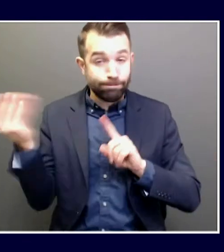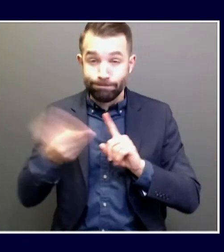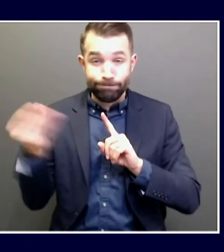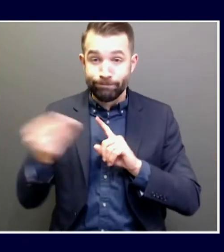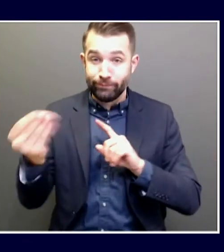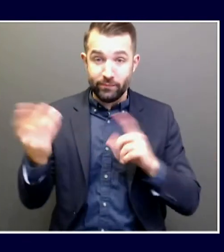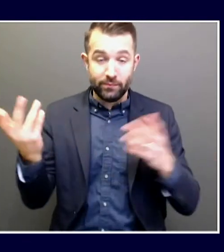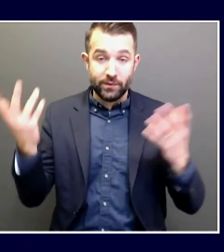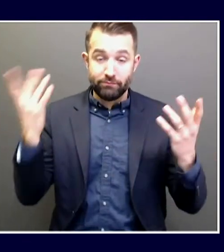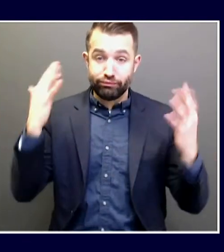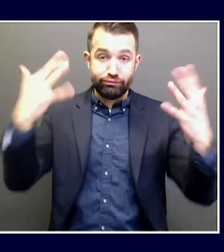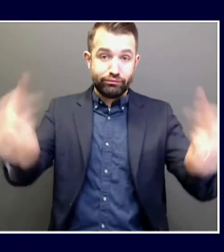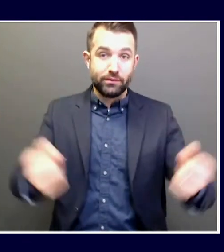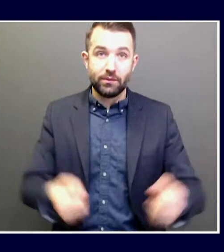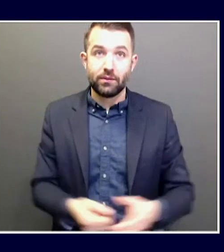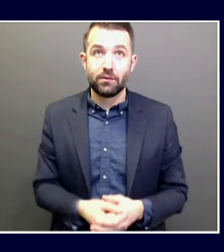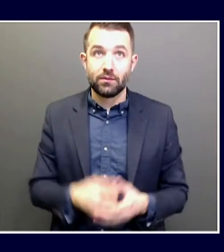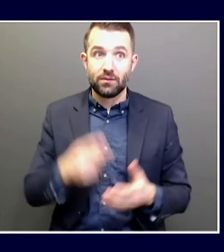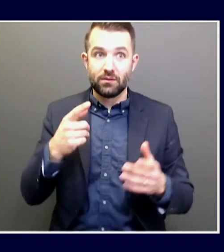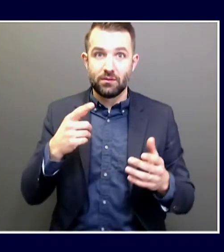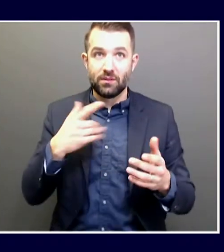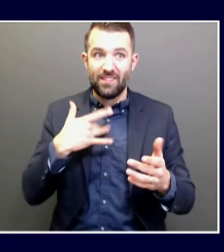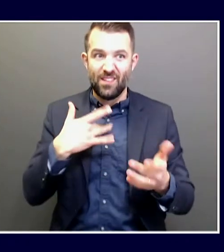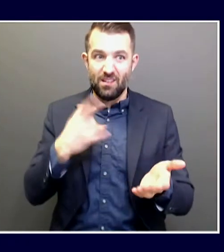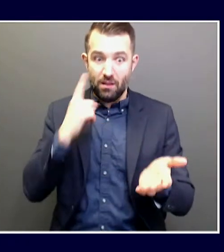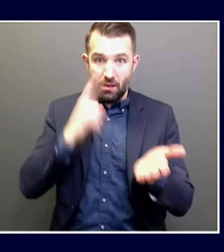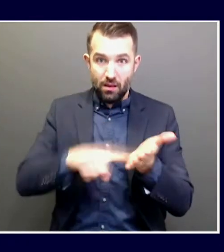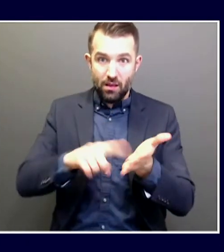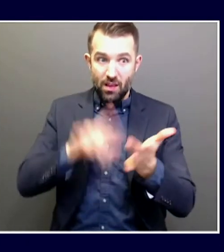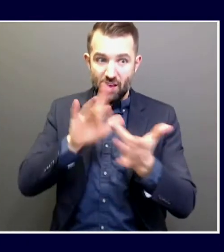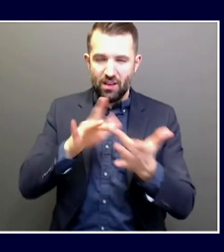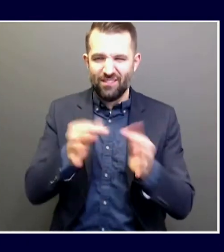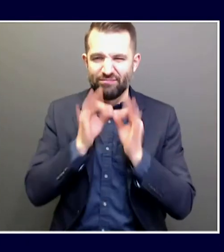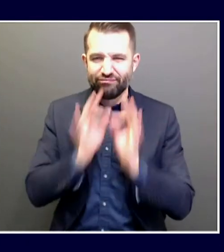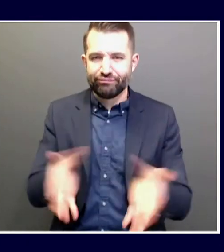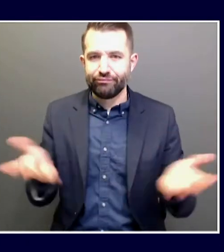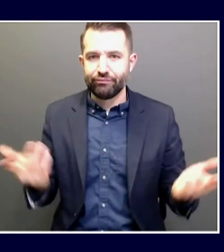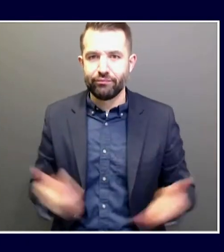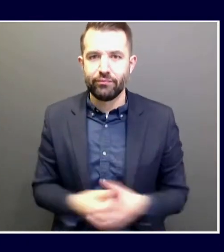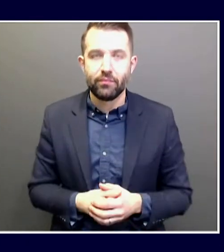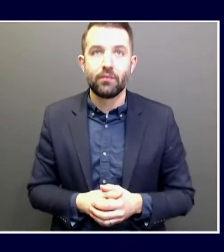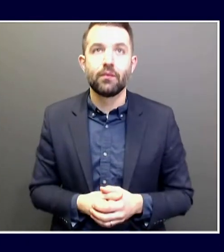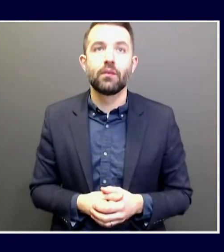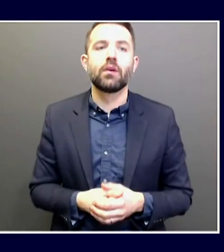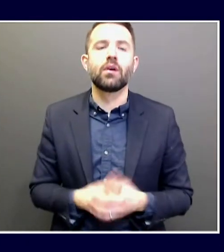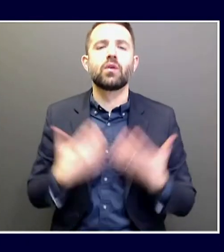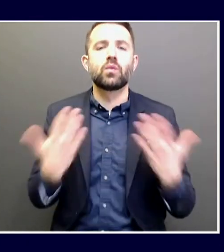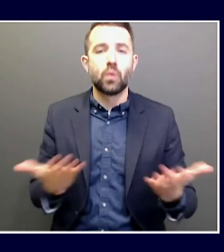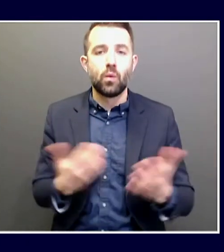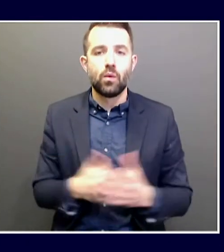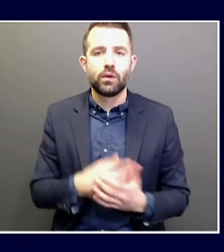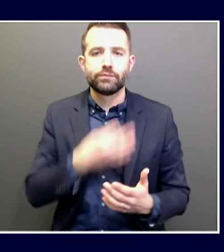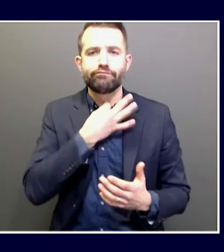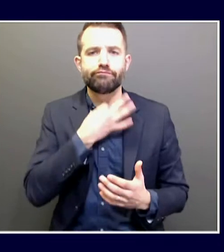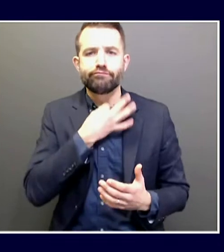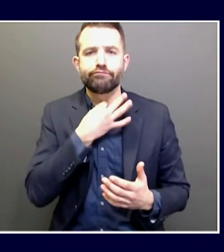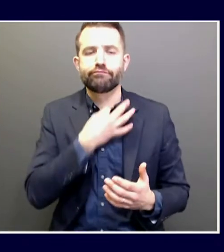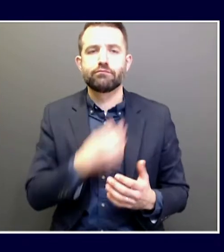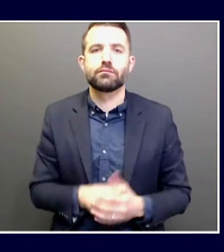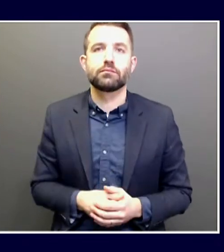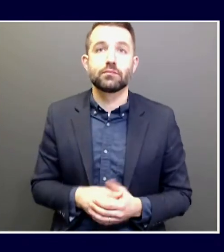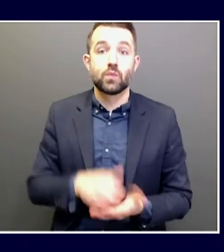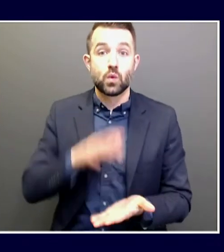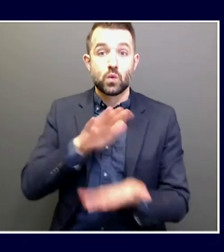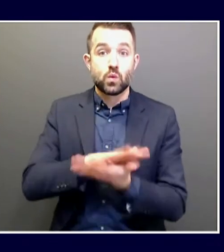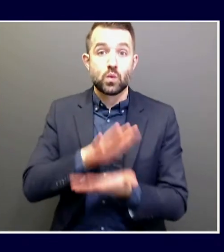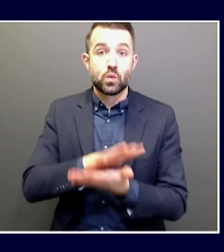explain a little bit more about kind of the distinction between allowing schools with the universal masking requirement to not do